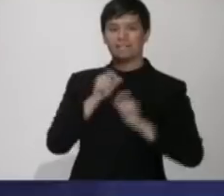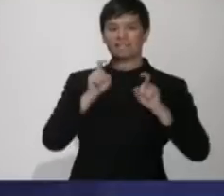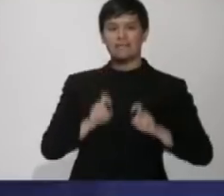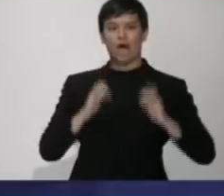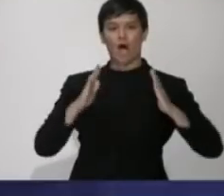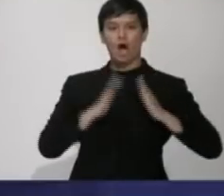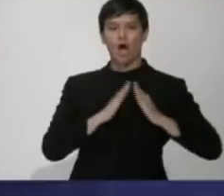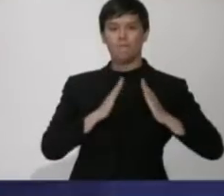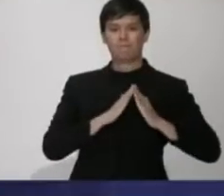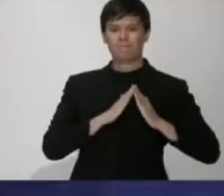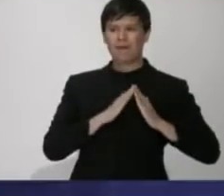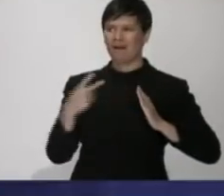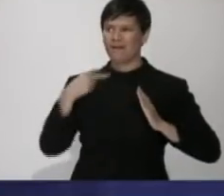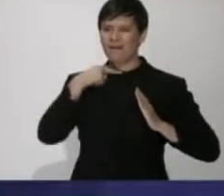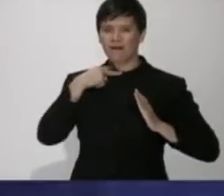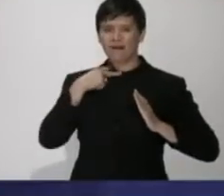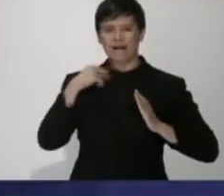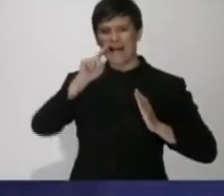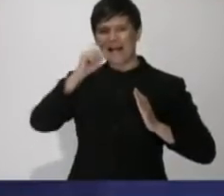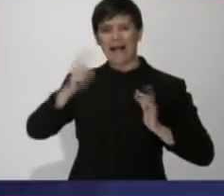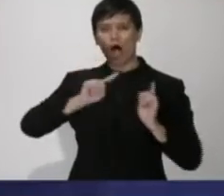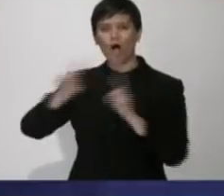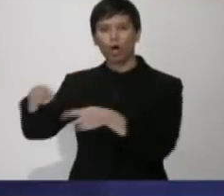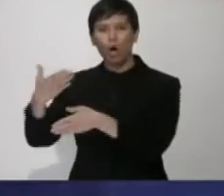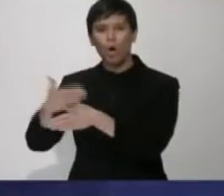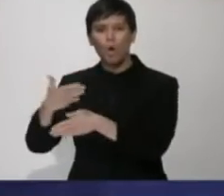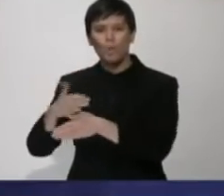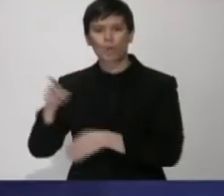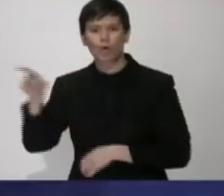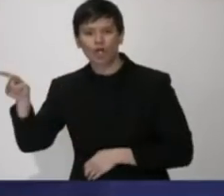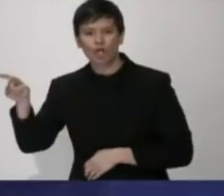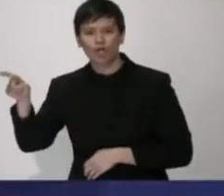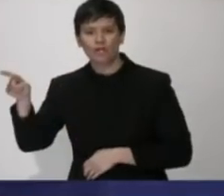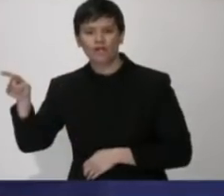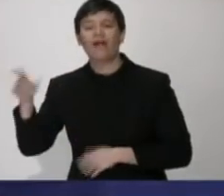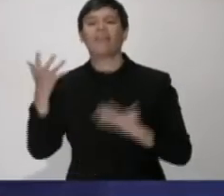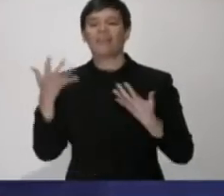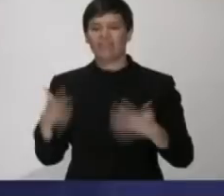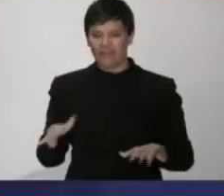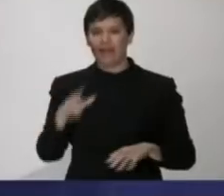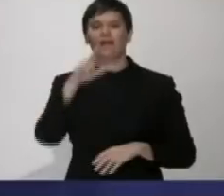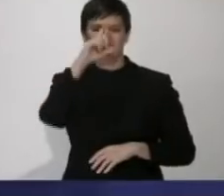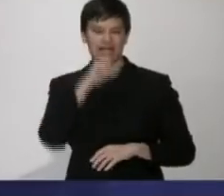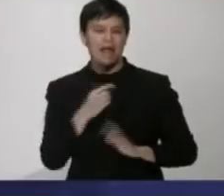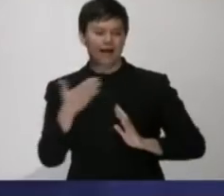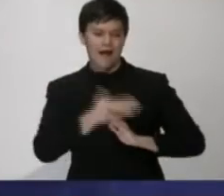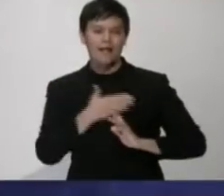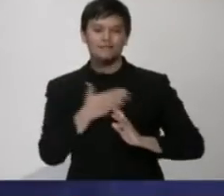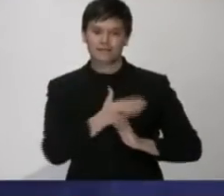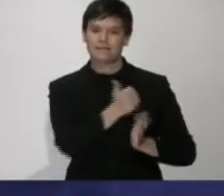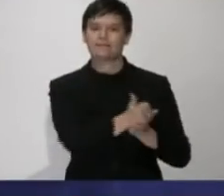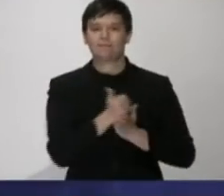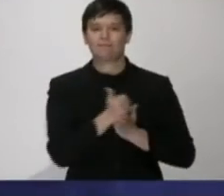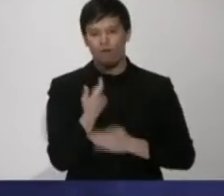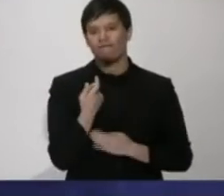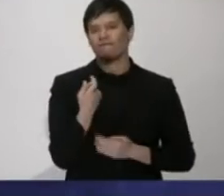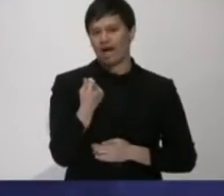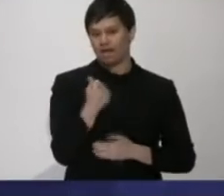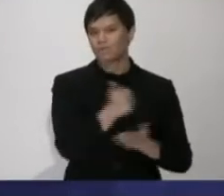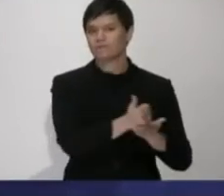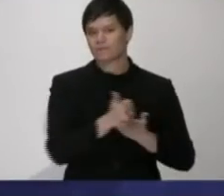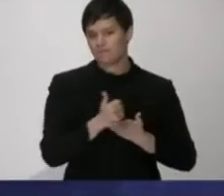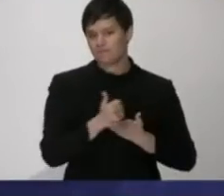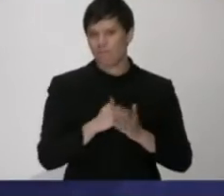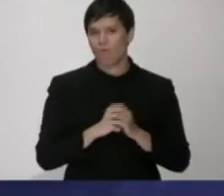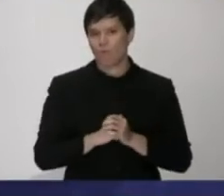the negatively impacted test for the leave scheme are being dropped from today. The government's focus in putting this new